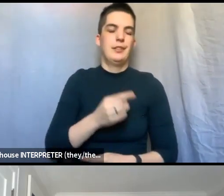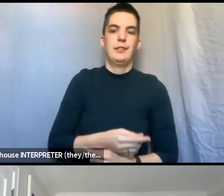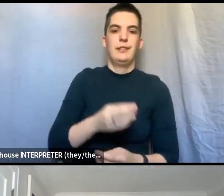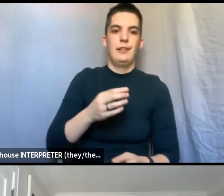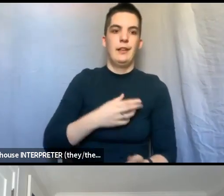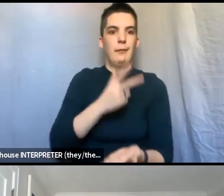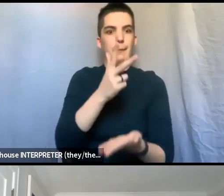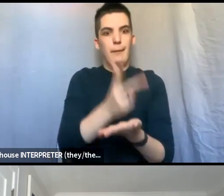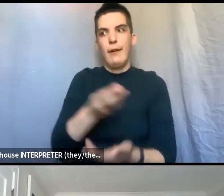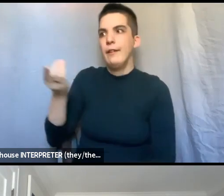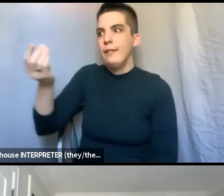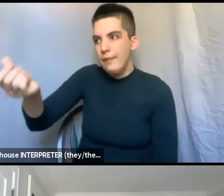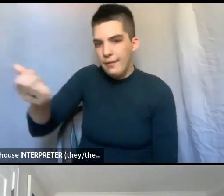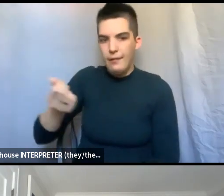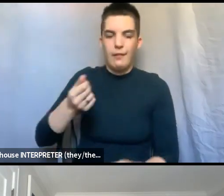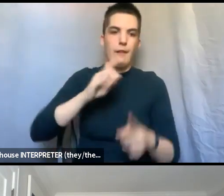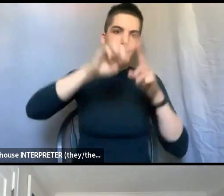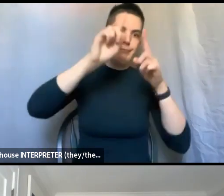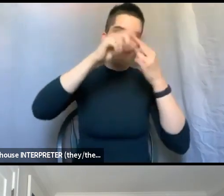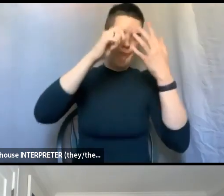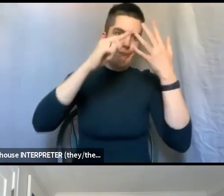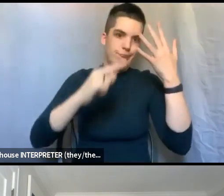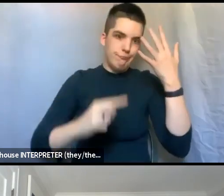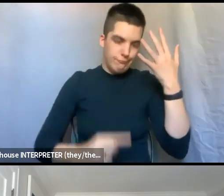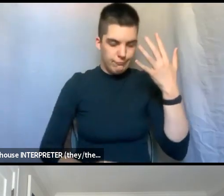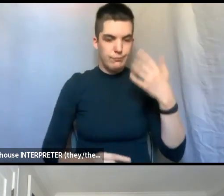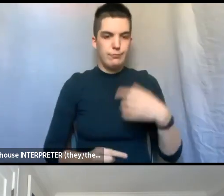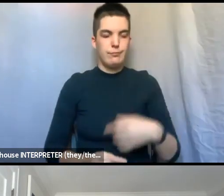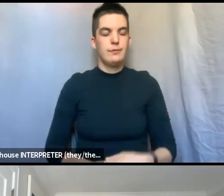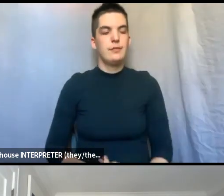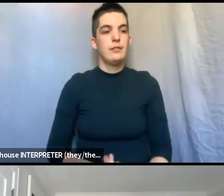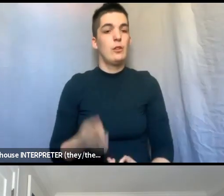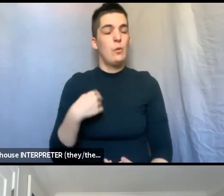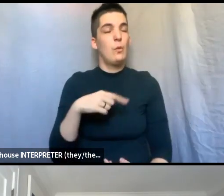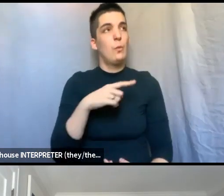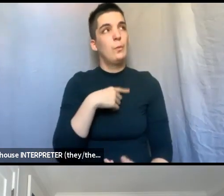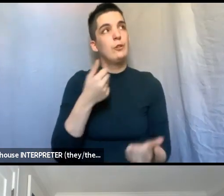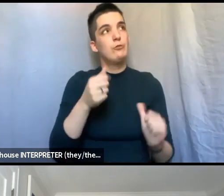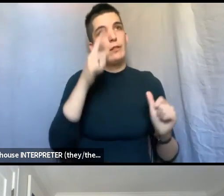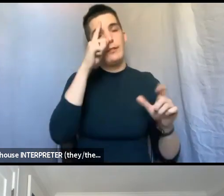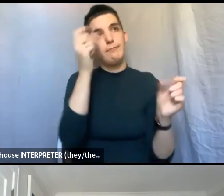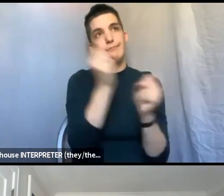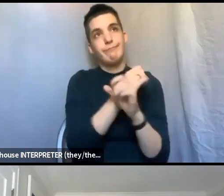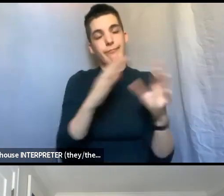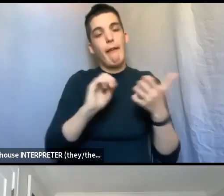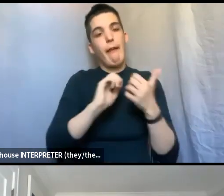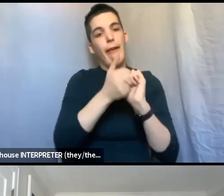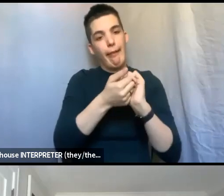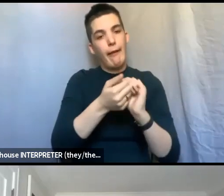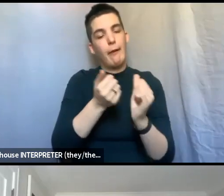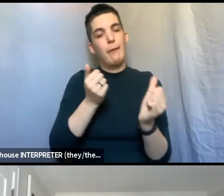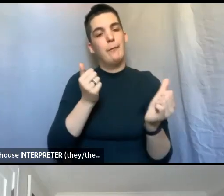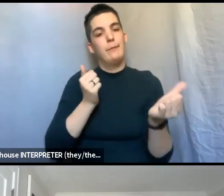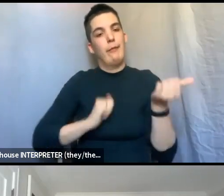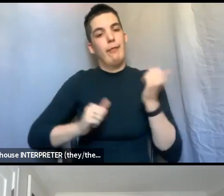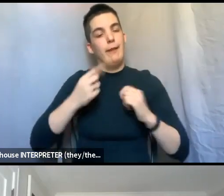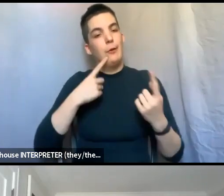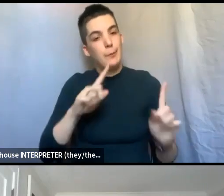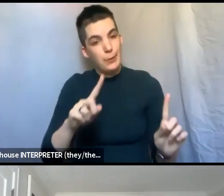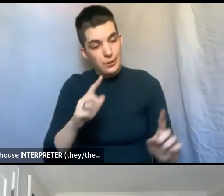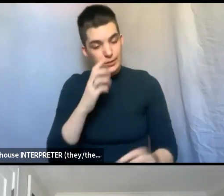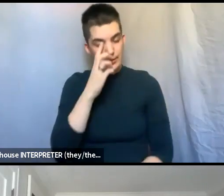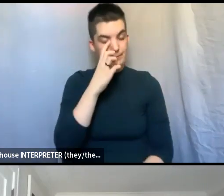You exactly what Sheldon said, you reimagine how the theater works. That's why Hedgerow is such a good example